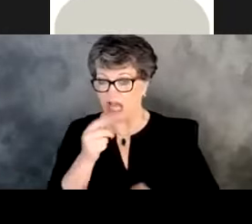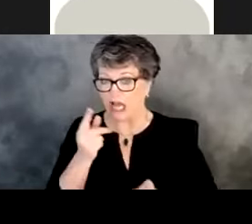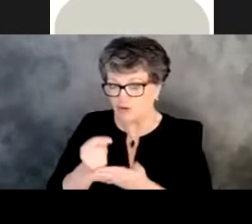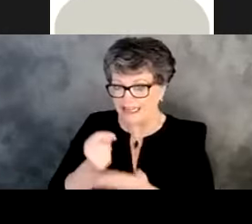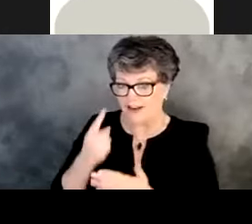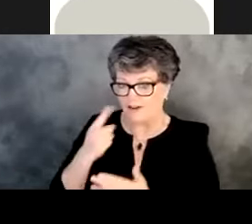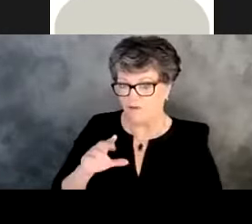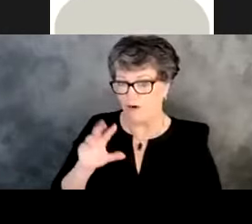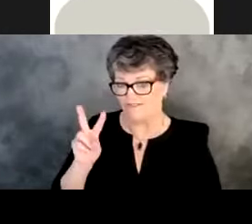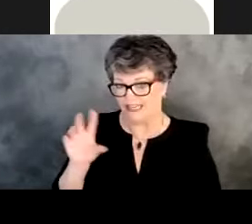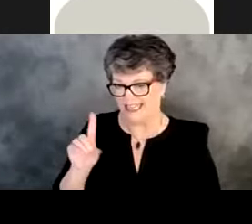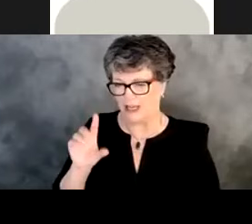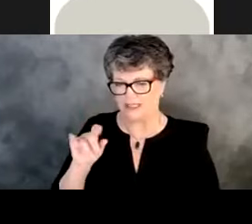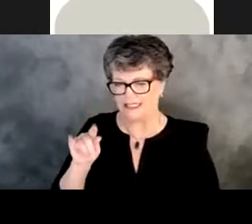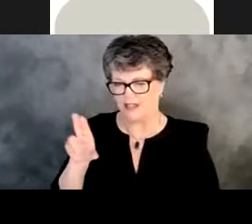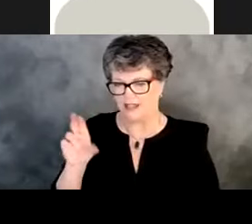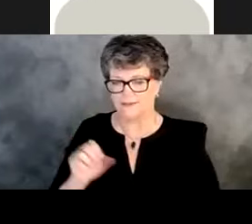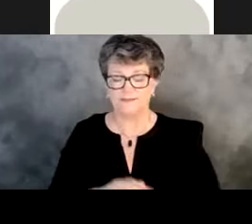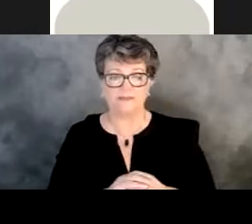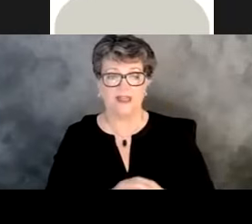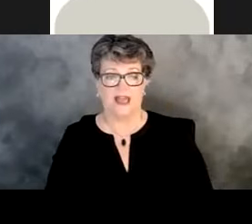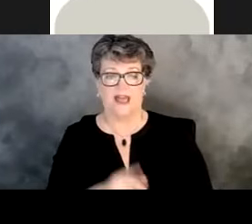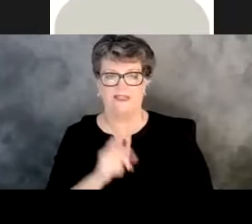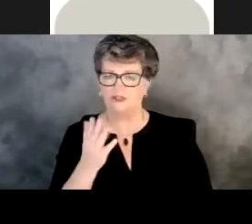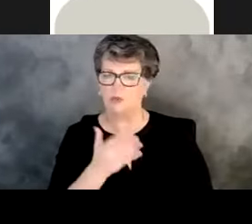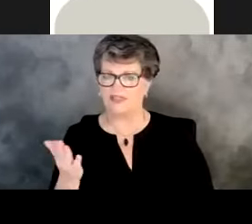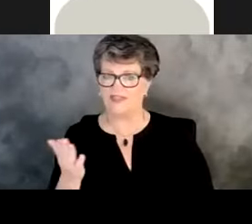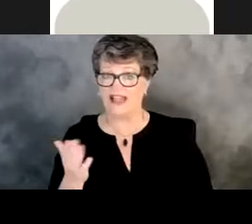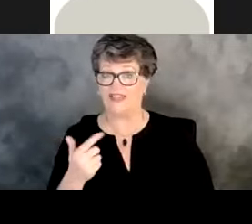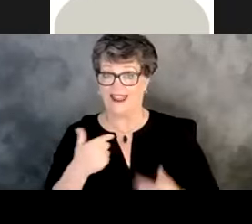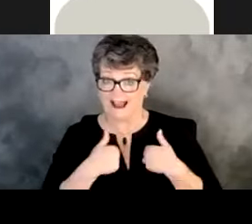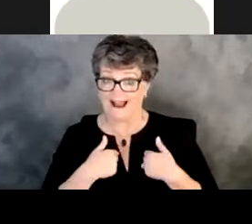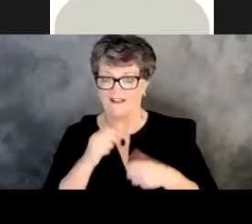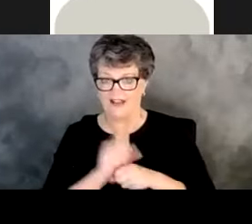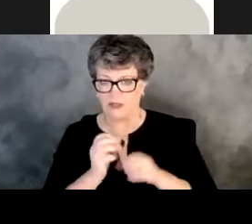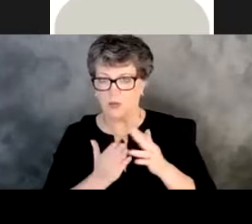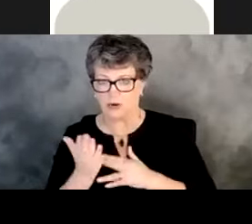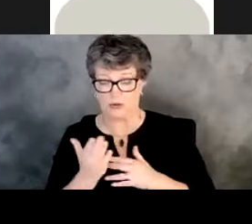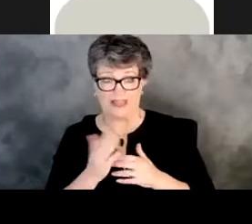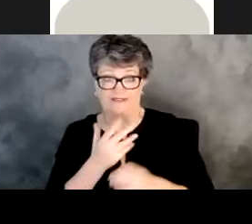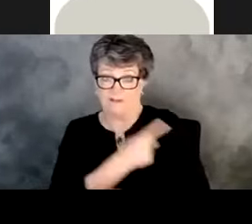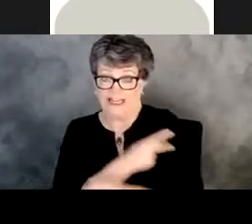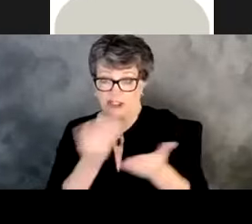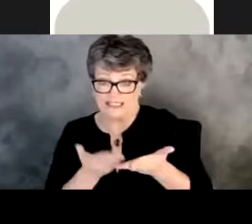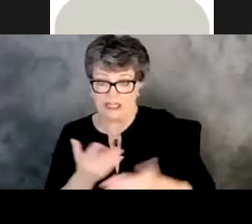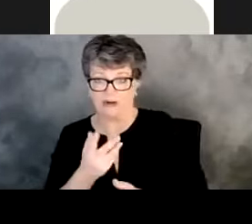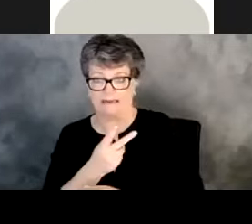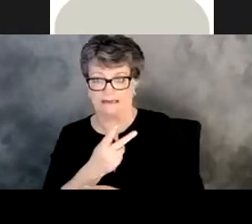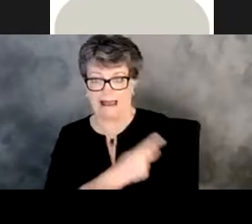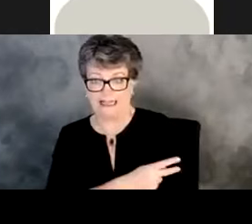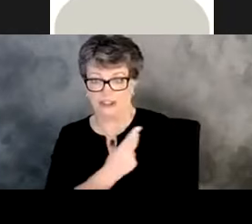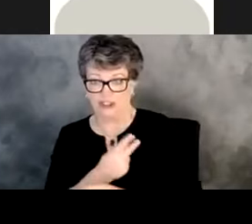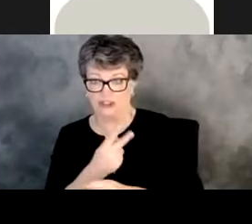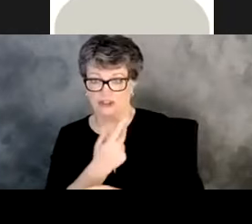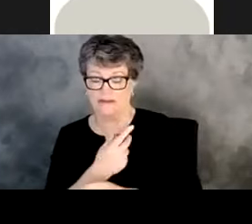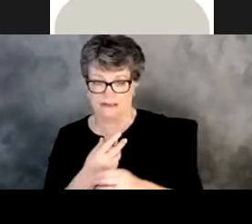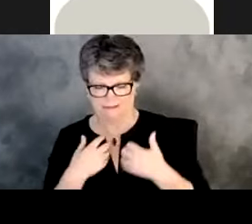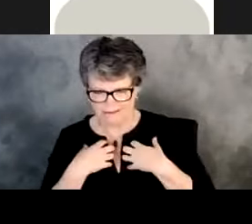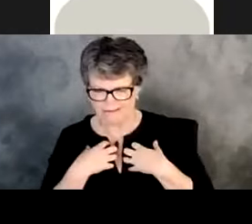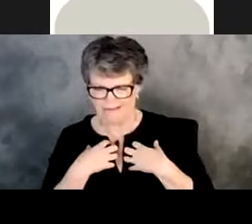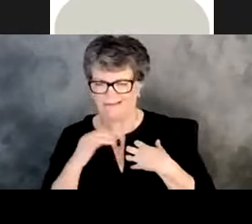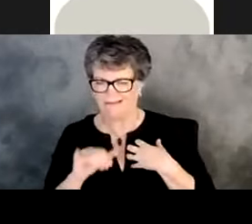been one of the things that that I've had to work through with even some patients here at Kaiser, where the concern